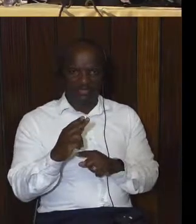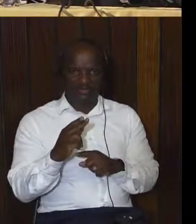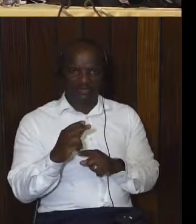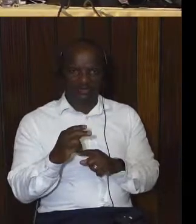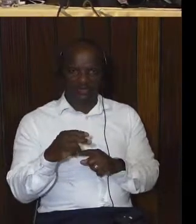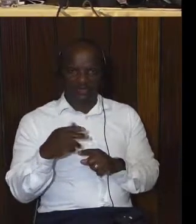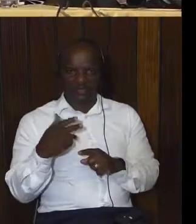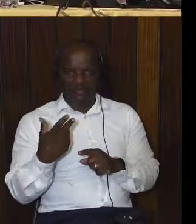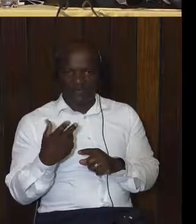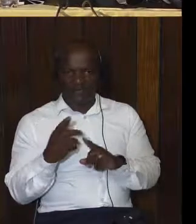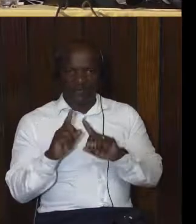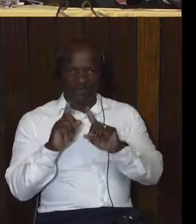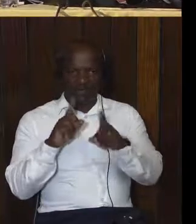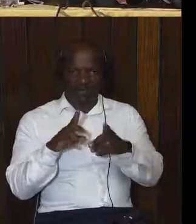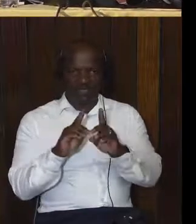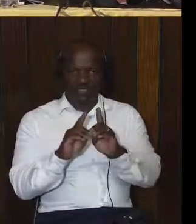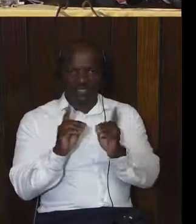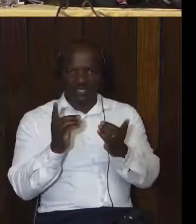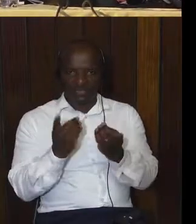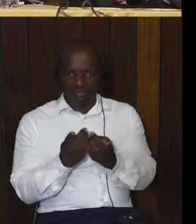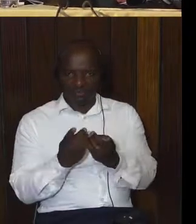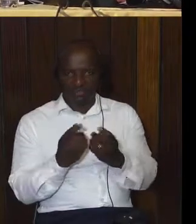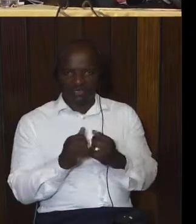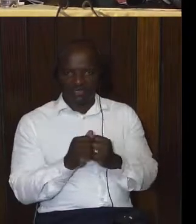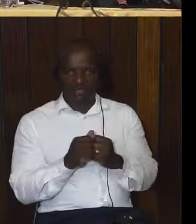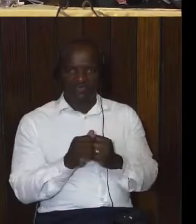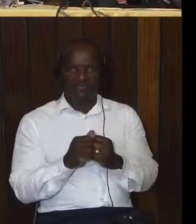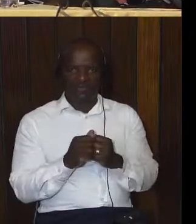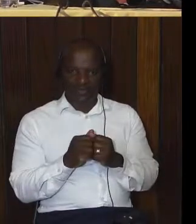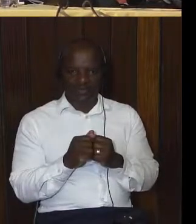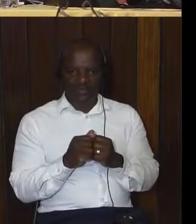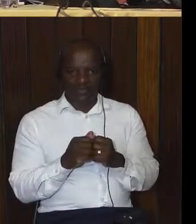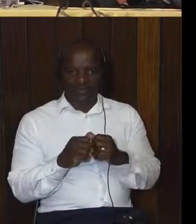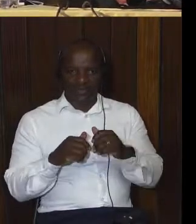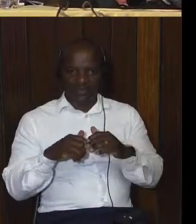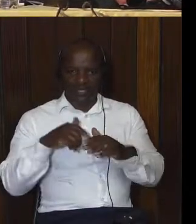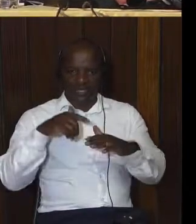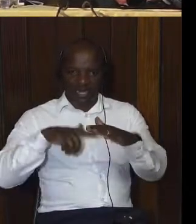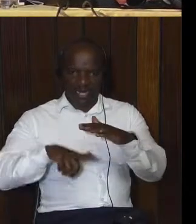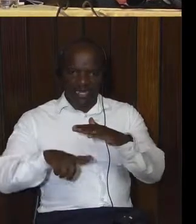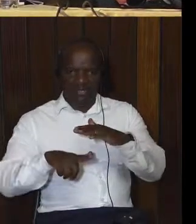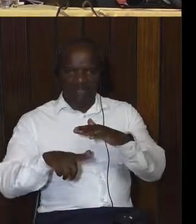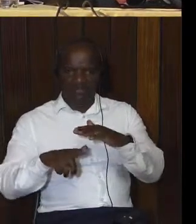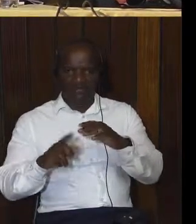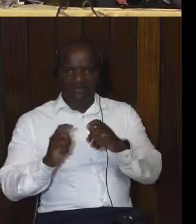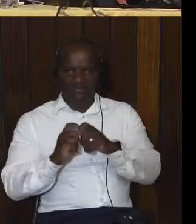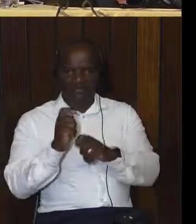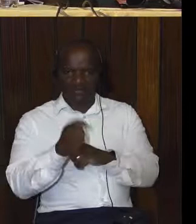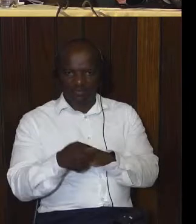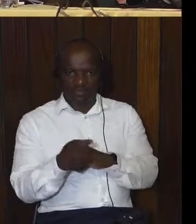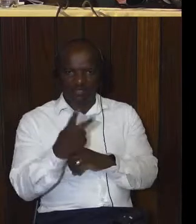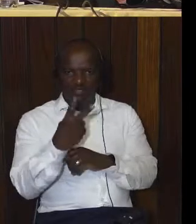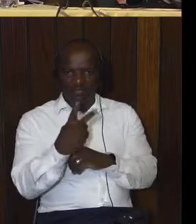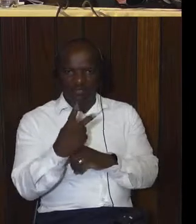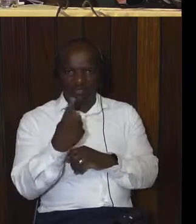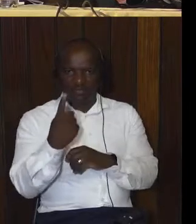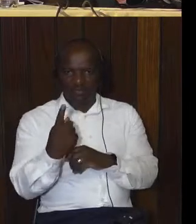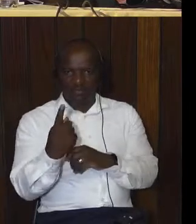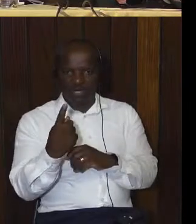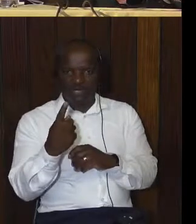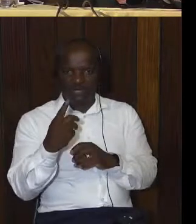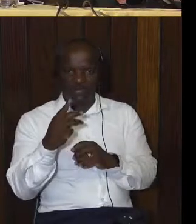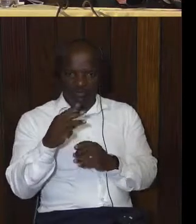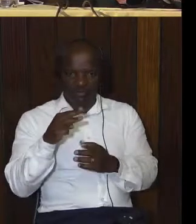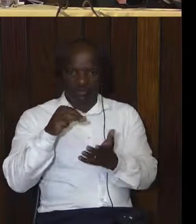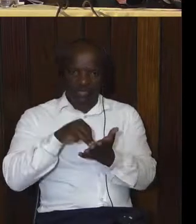Treasury or to go to the department. So we're reporting an under expenditure of 31 million rand driven by savings on pay